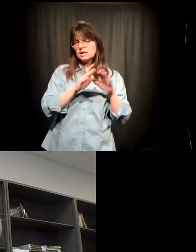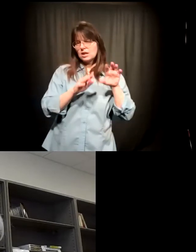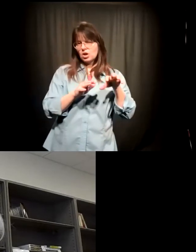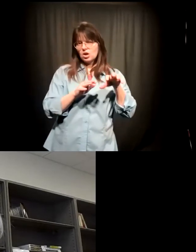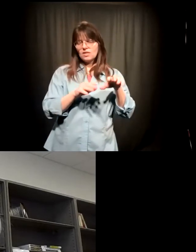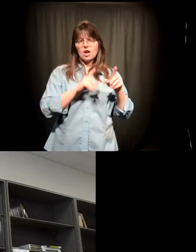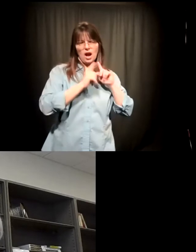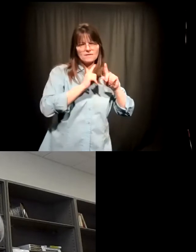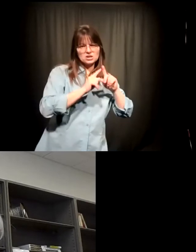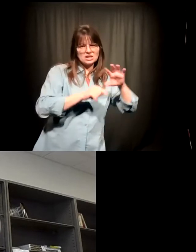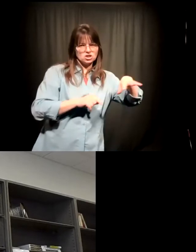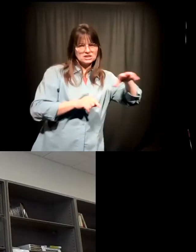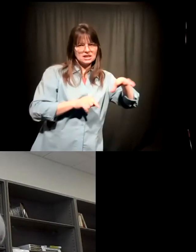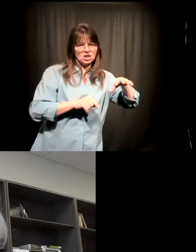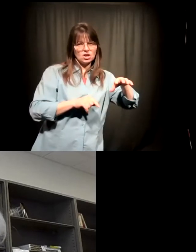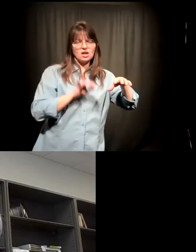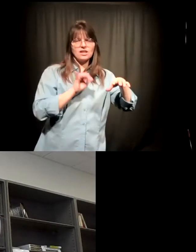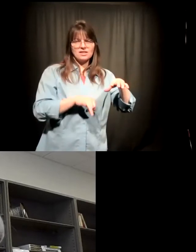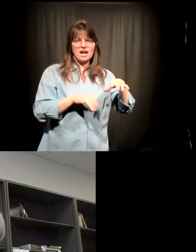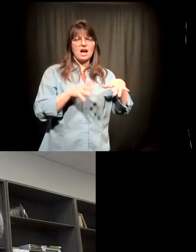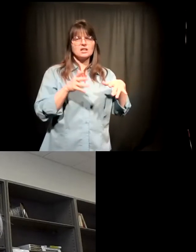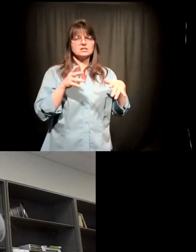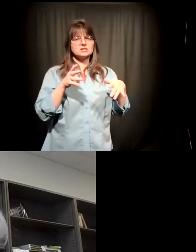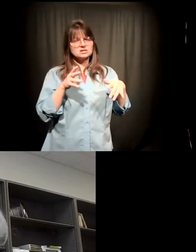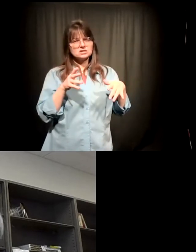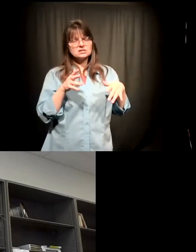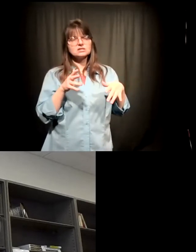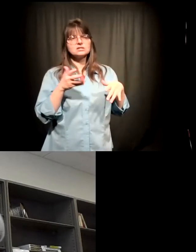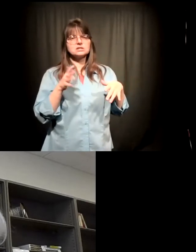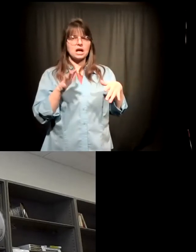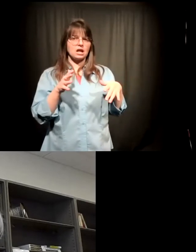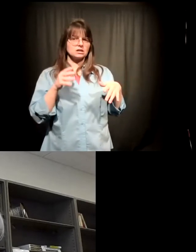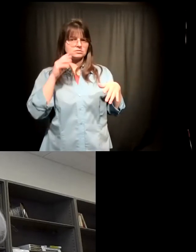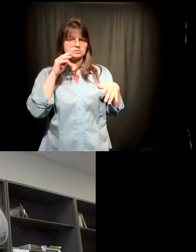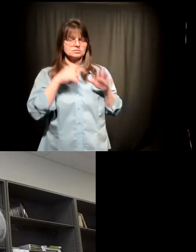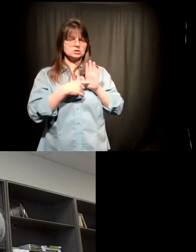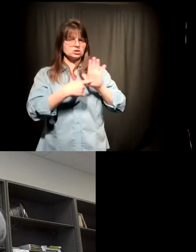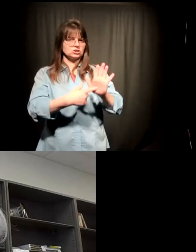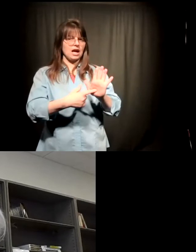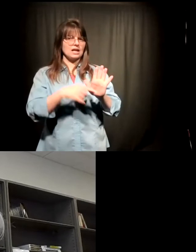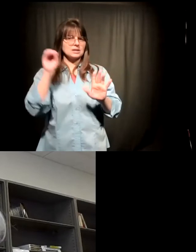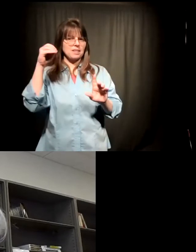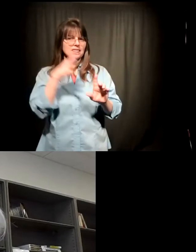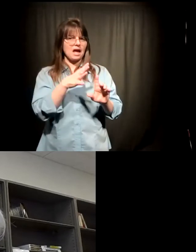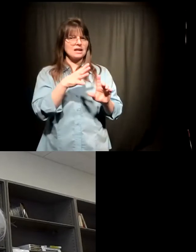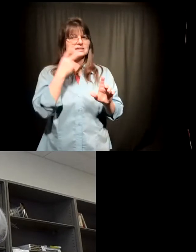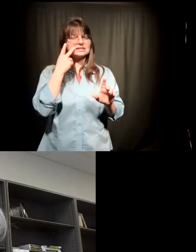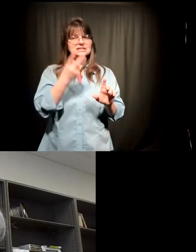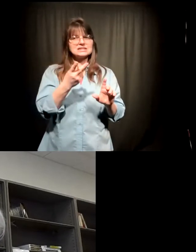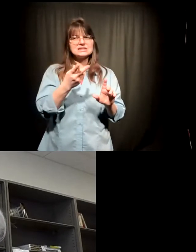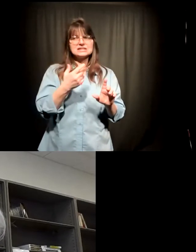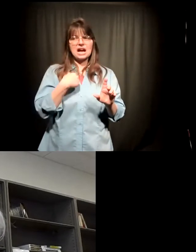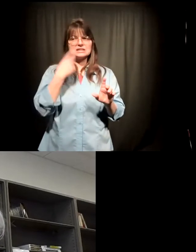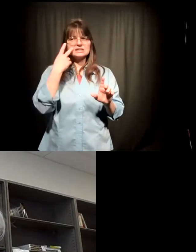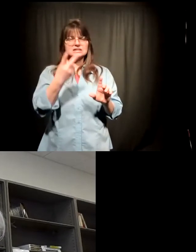Like, and so I tried to bring that into the book, especially in the prologue and afterword, and really grapple with